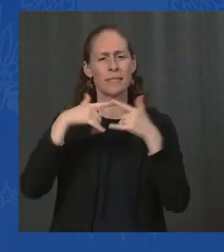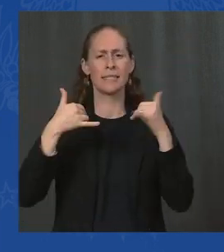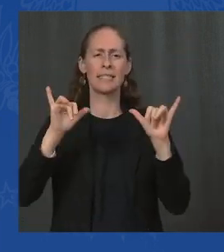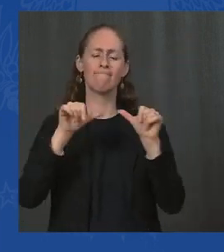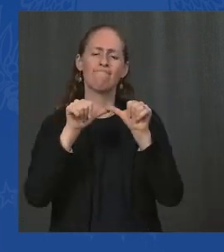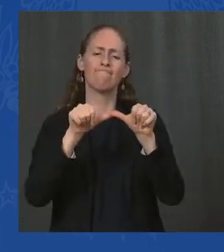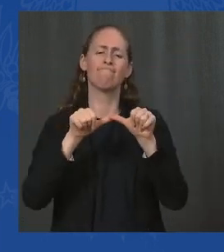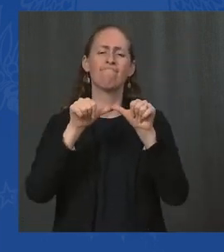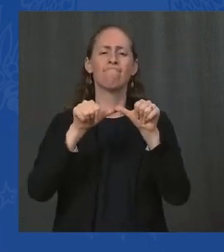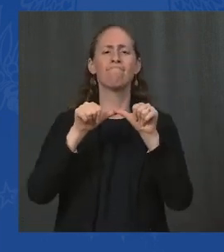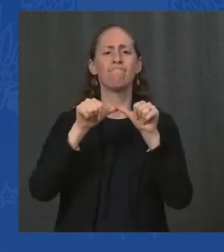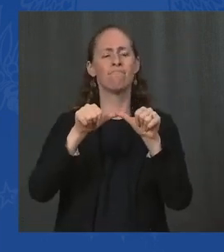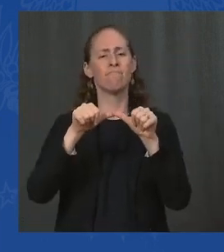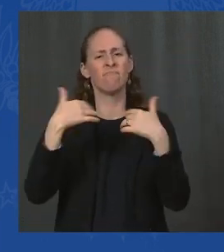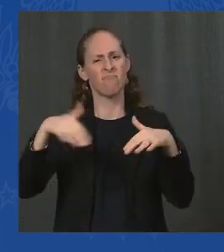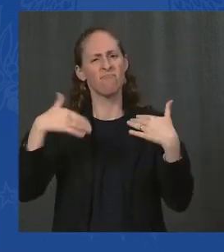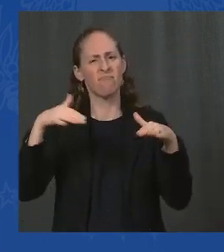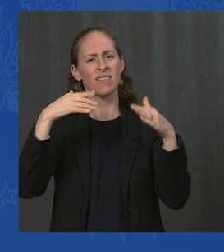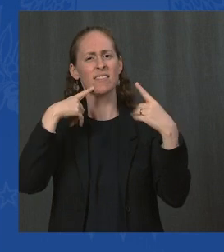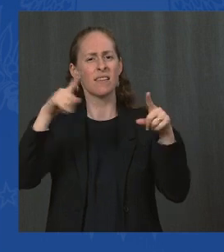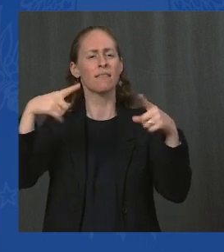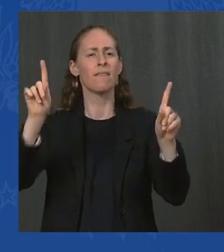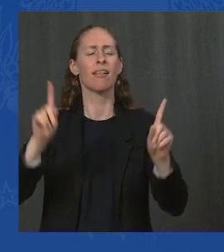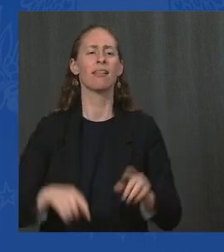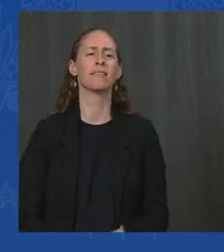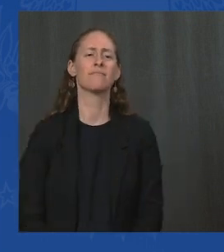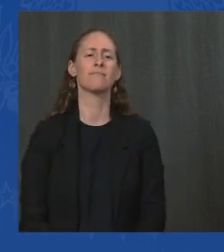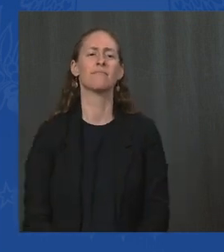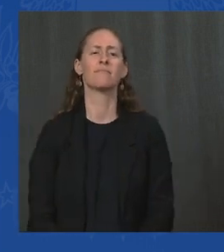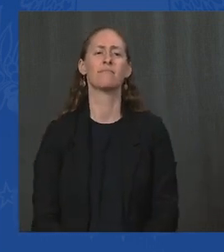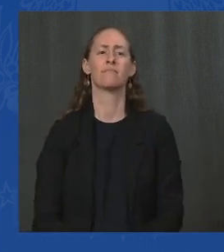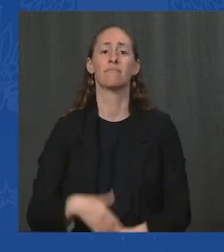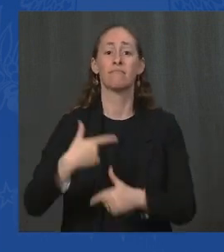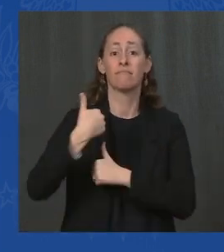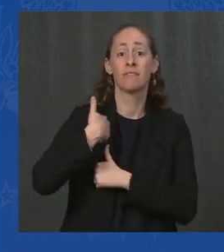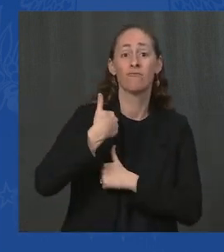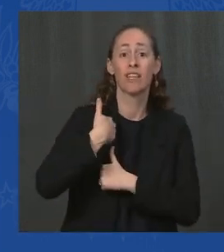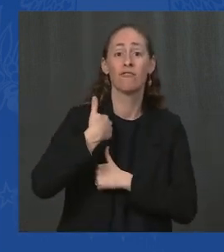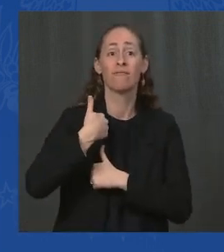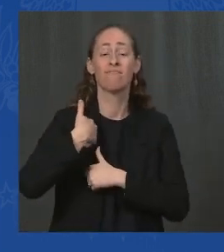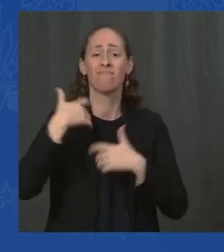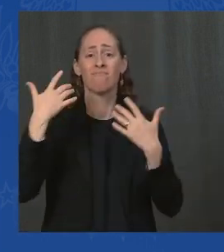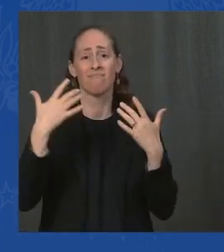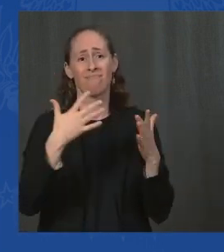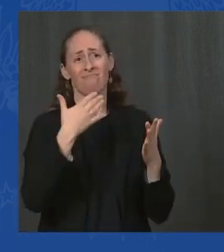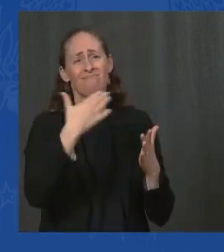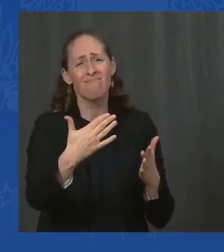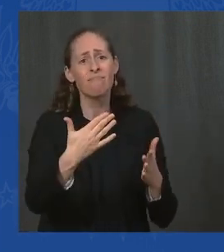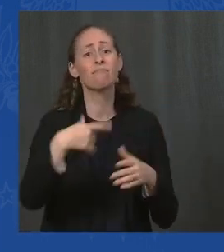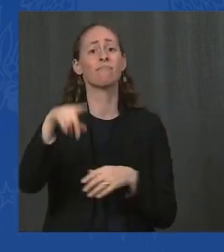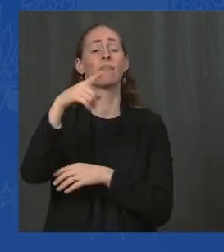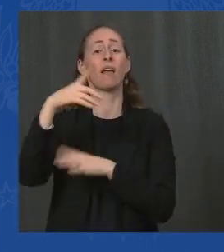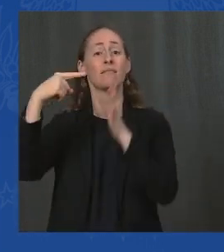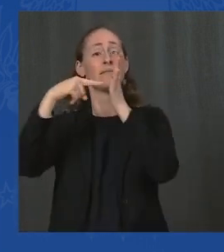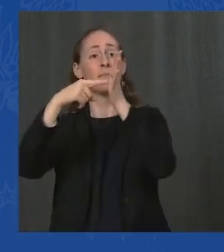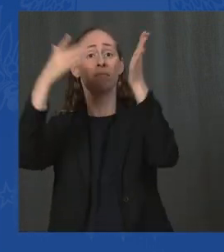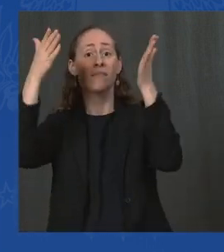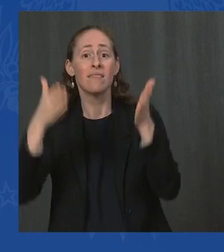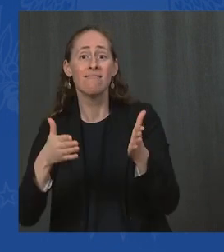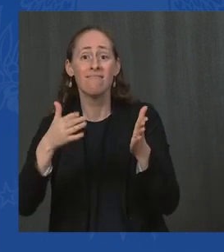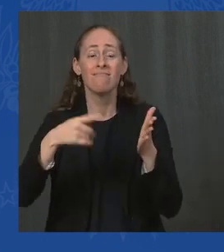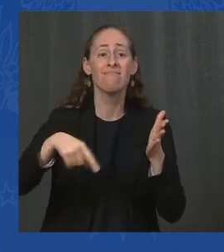the women and men of the United States military, our diplomatic corps, and intelligence professionals did their job and did it